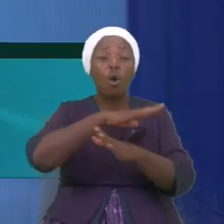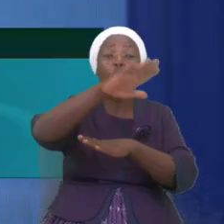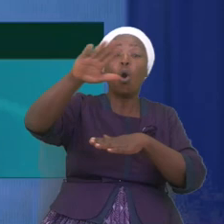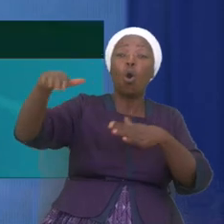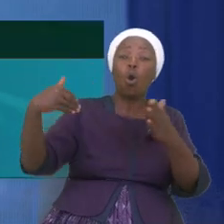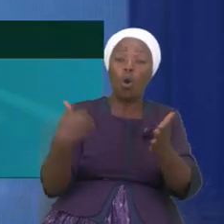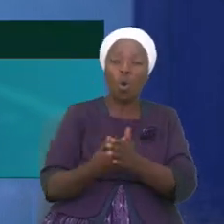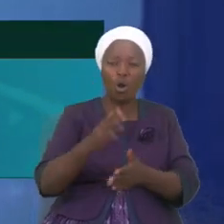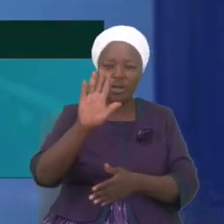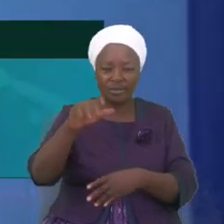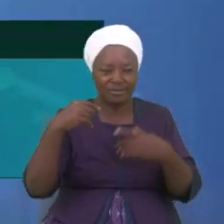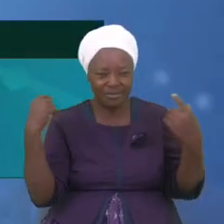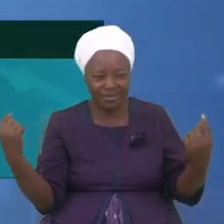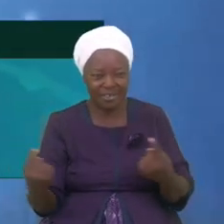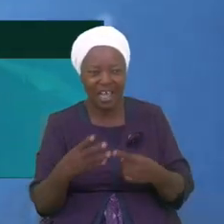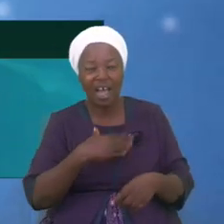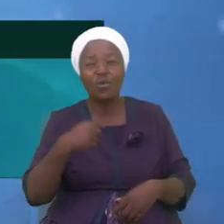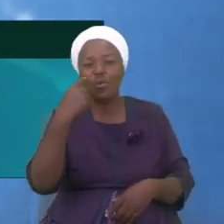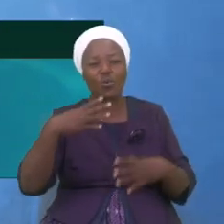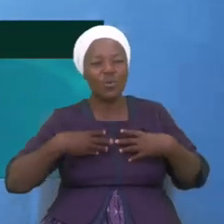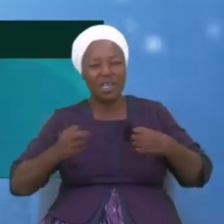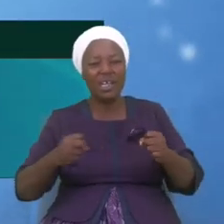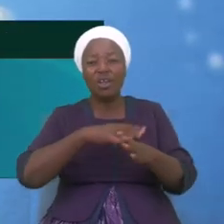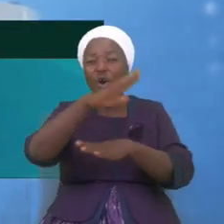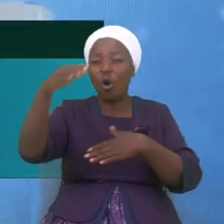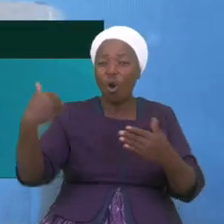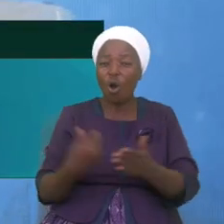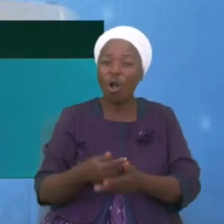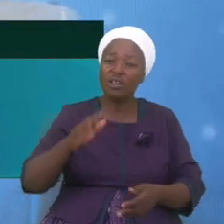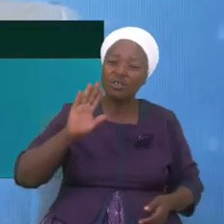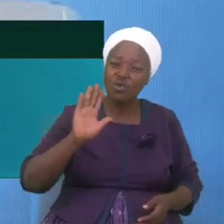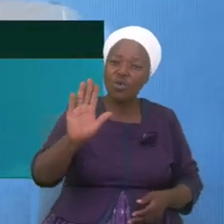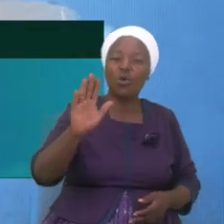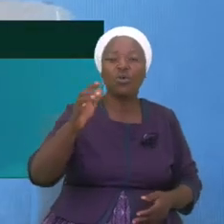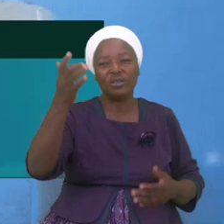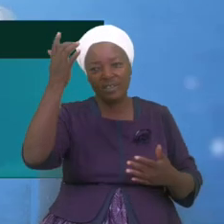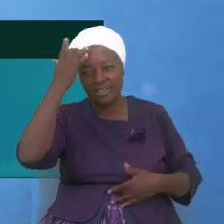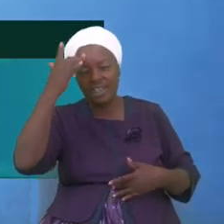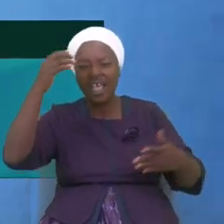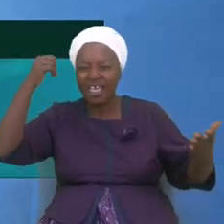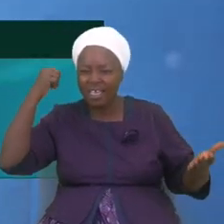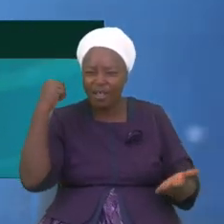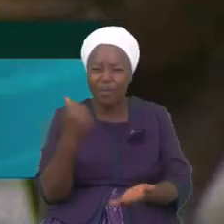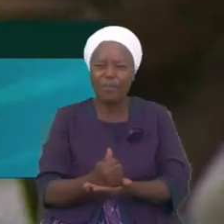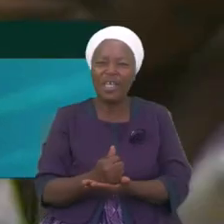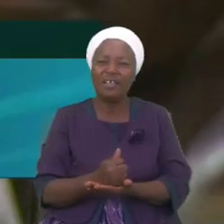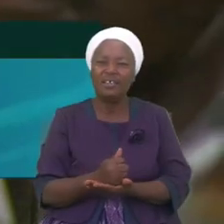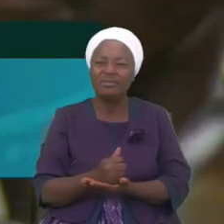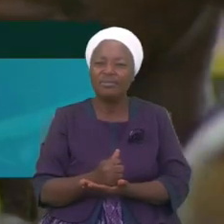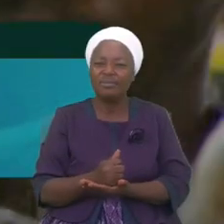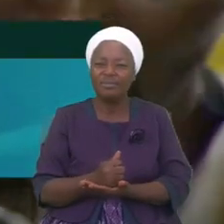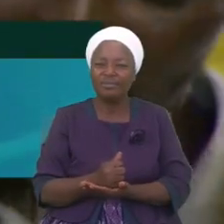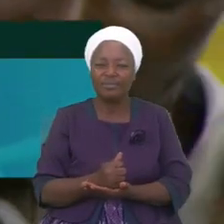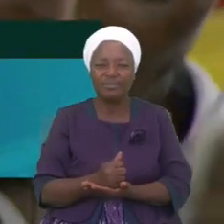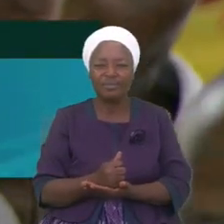thine iniquities. And who healeth all thy diseases? Amen. Amen.